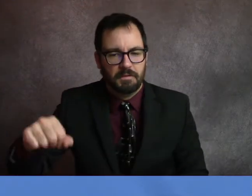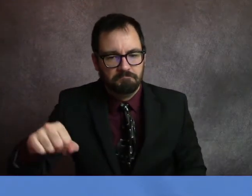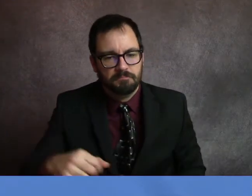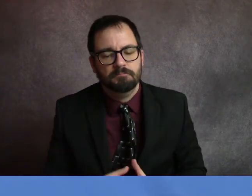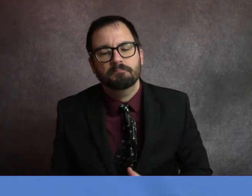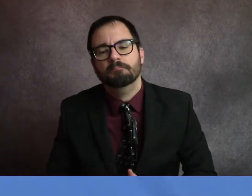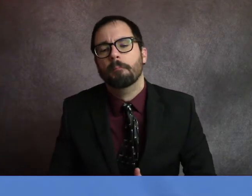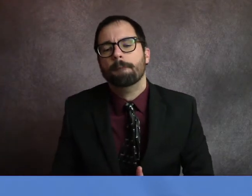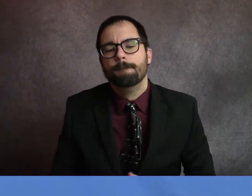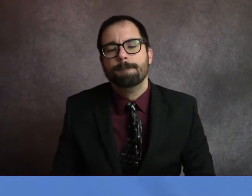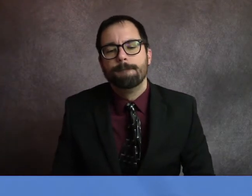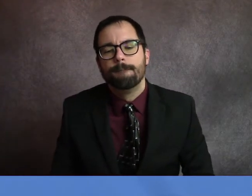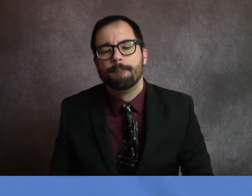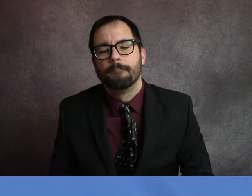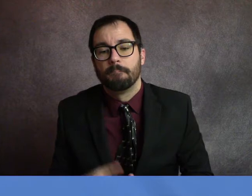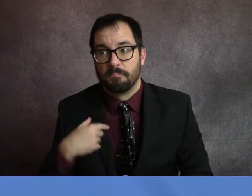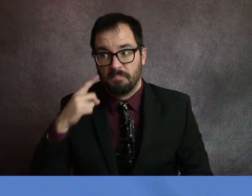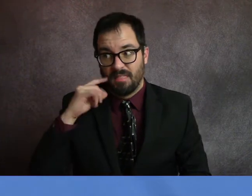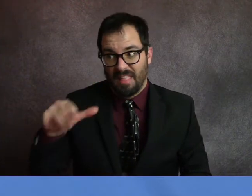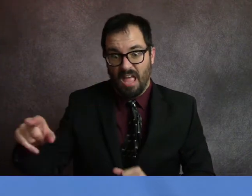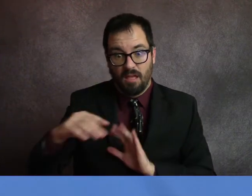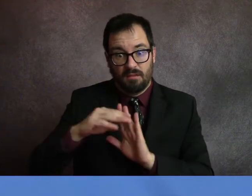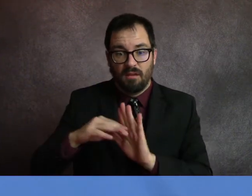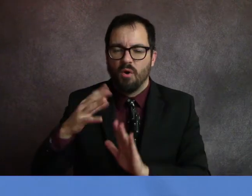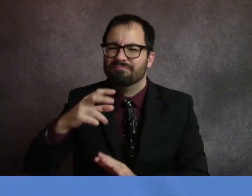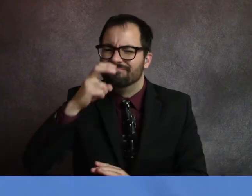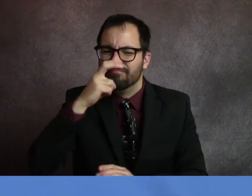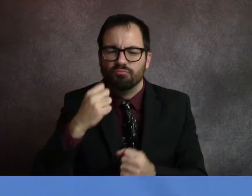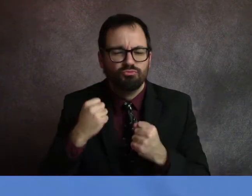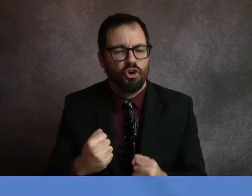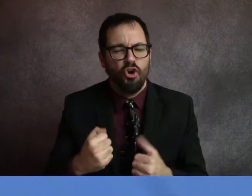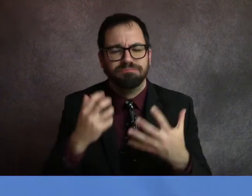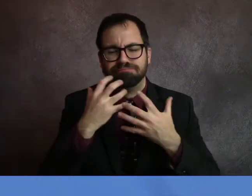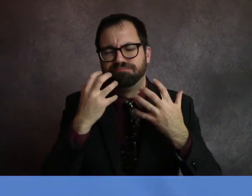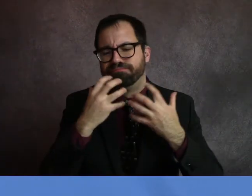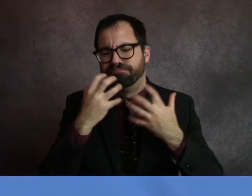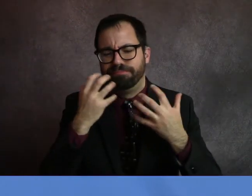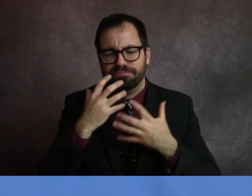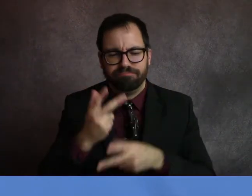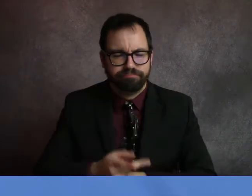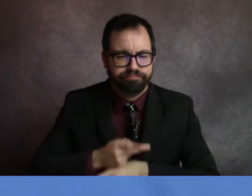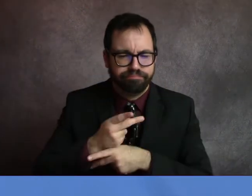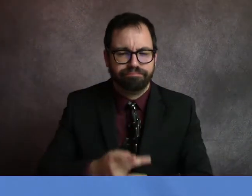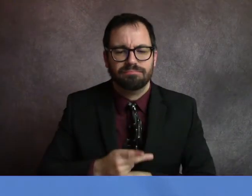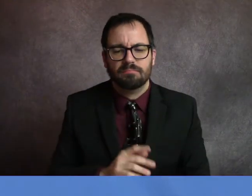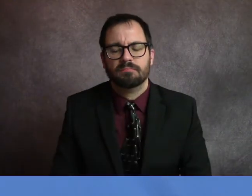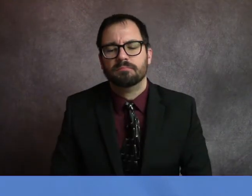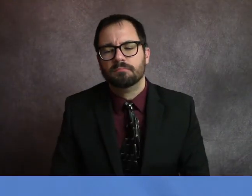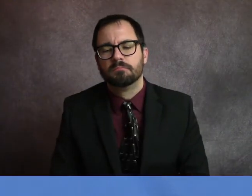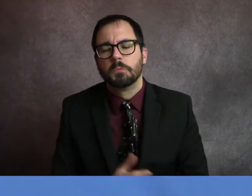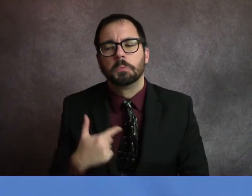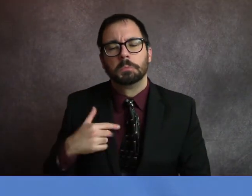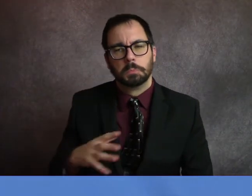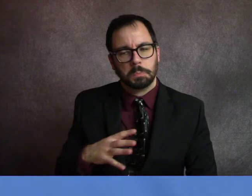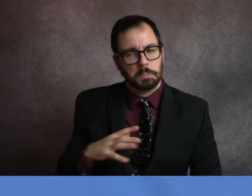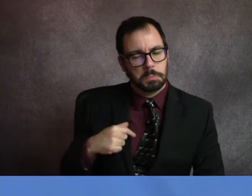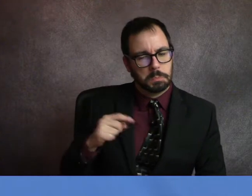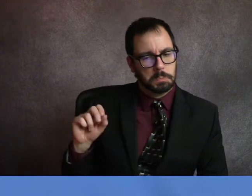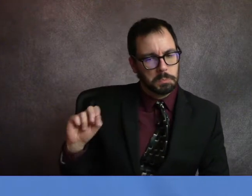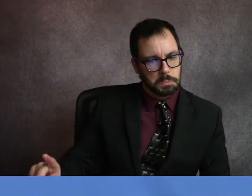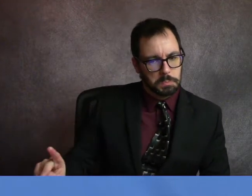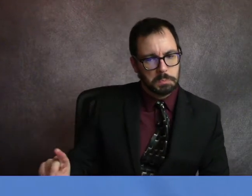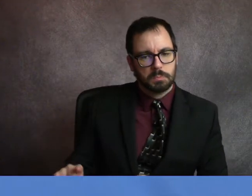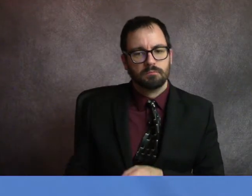the protocol is strong enough and it's limited enough, we'll be able to keep some of those sectors open. But retail and offices not affected? Retail